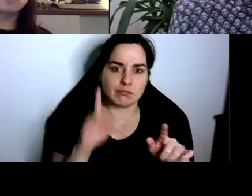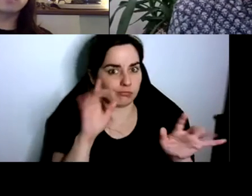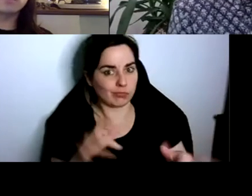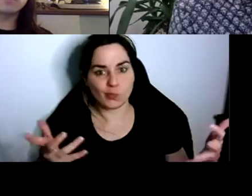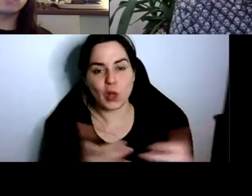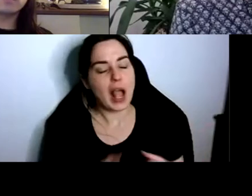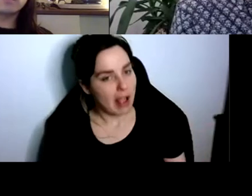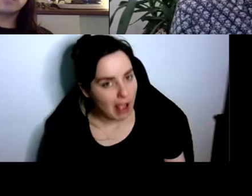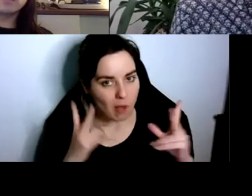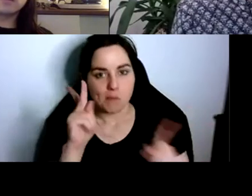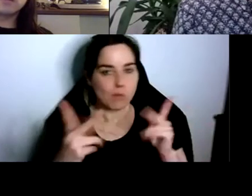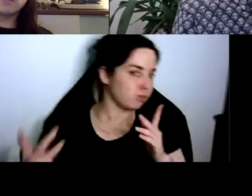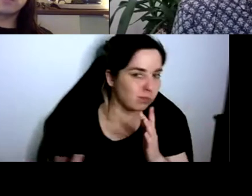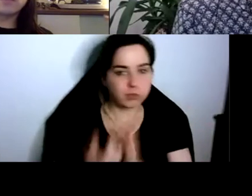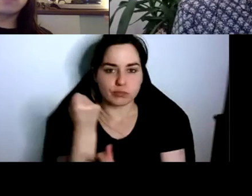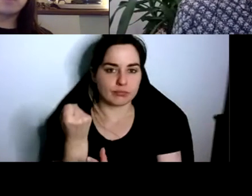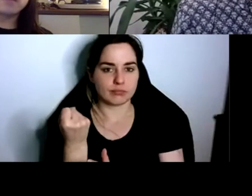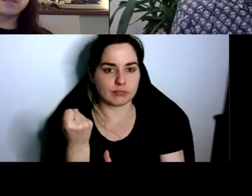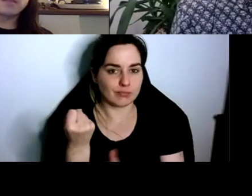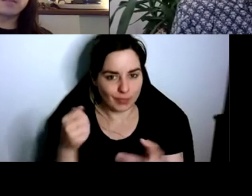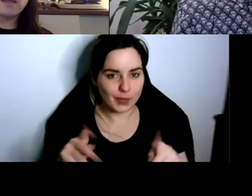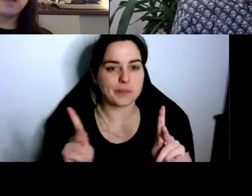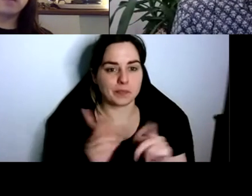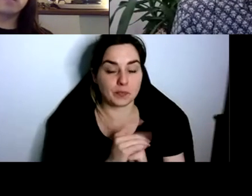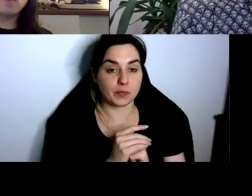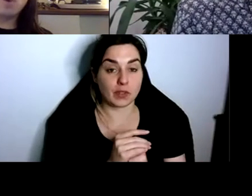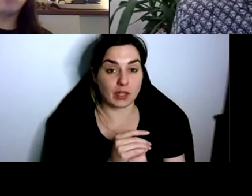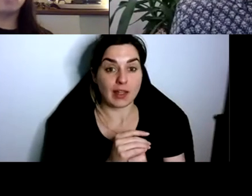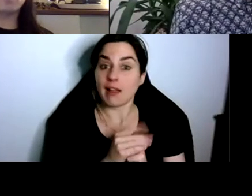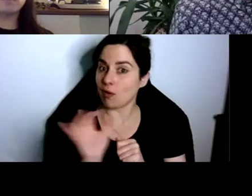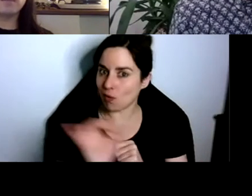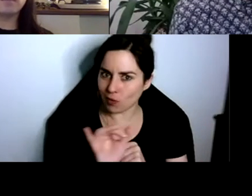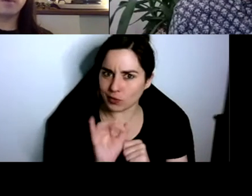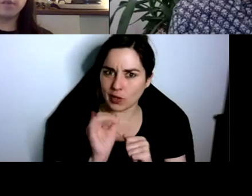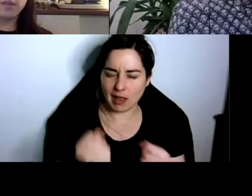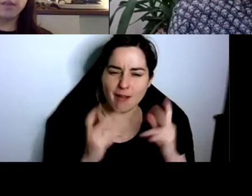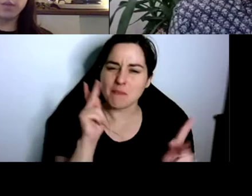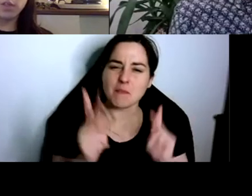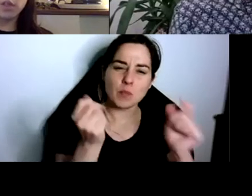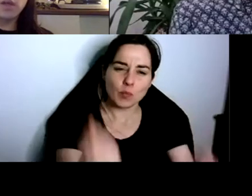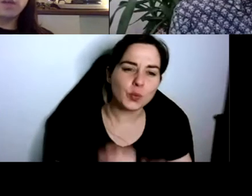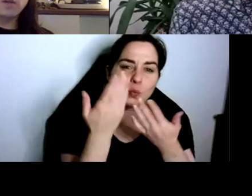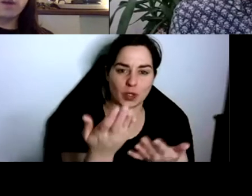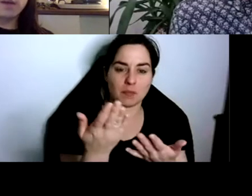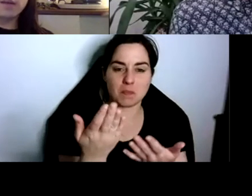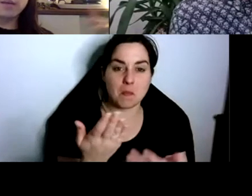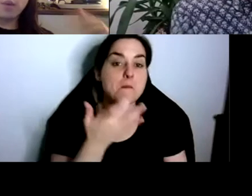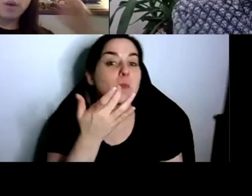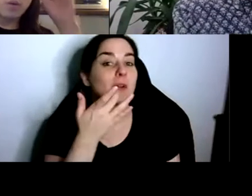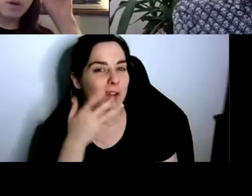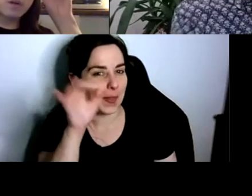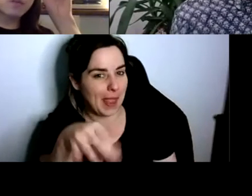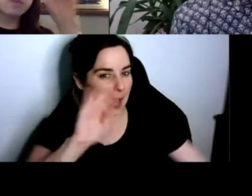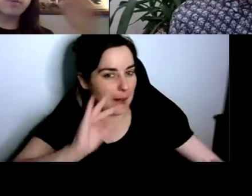and really even recommended that over the in-person, which, you know, I think